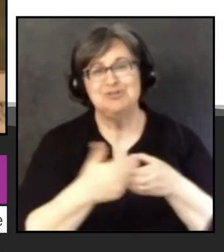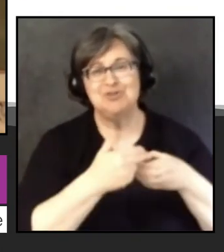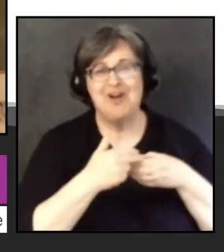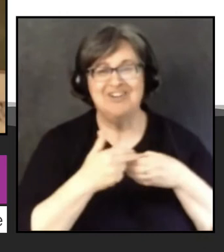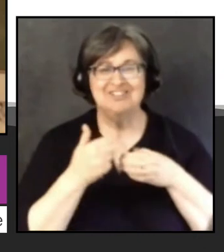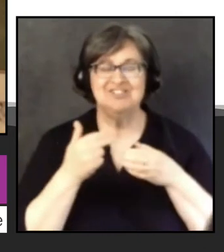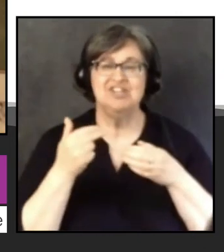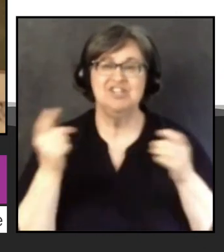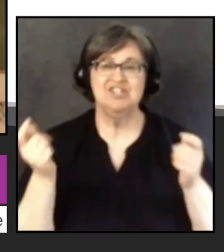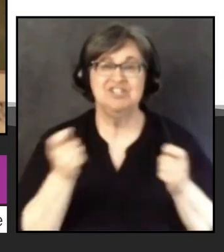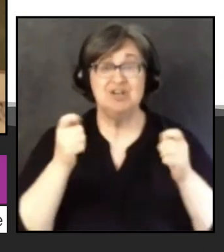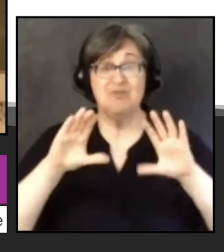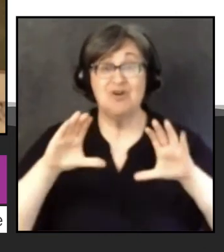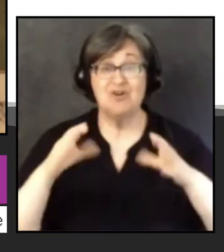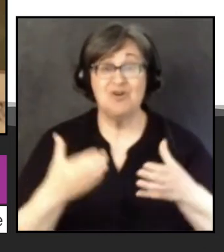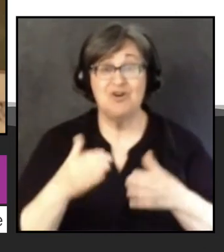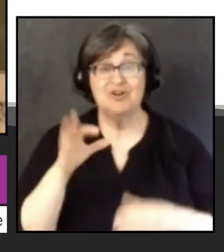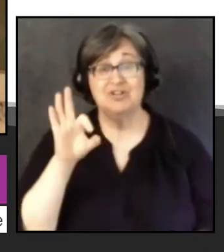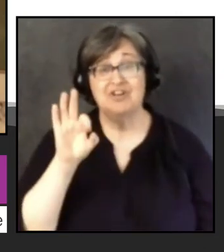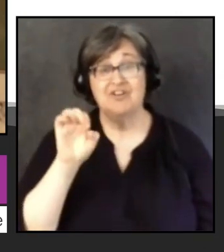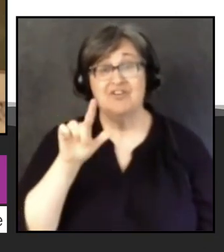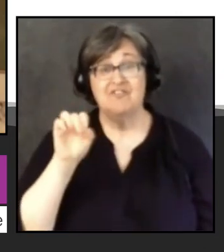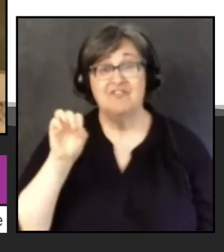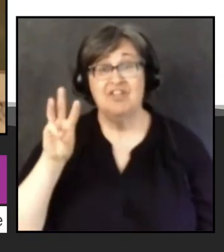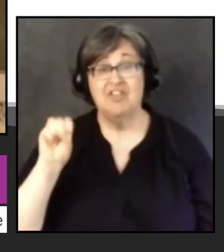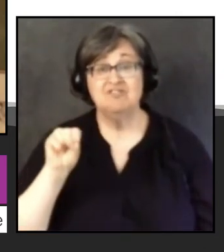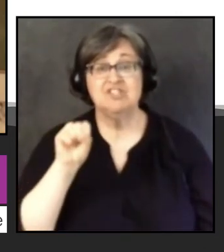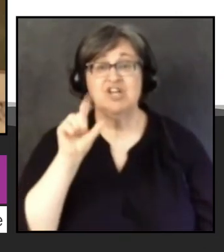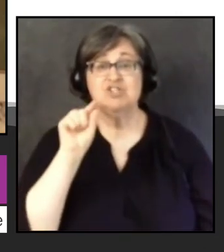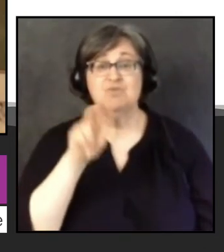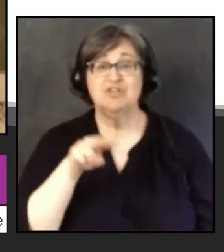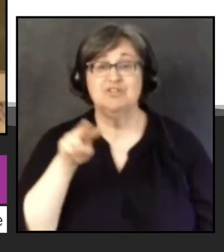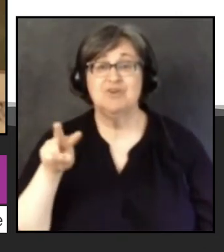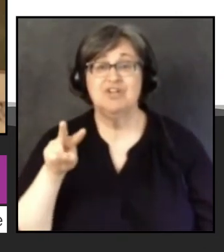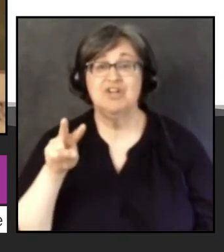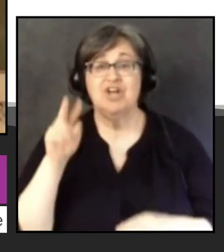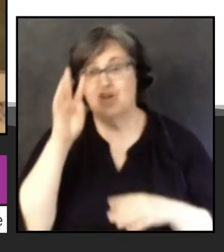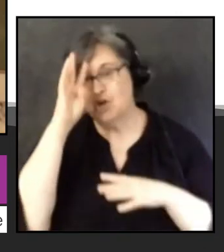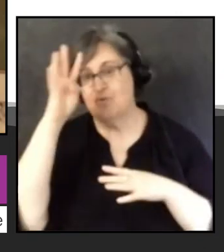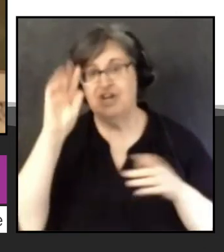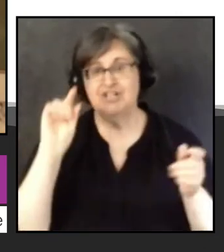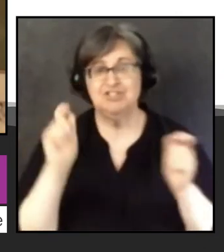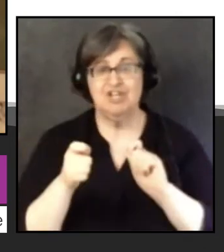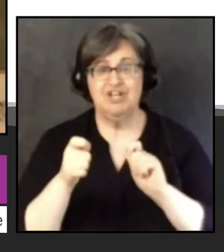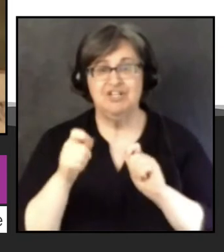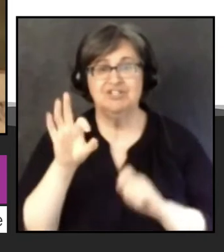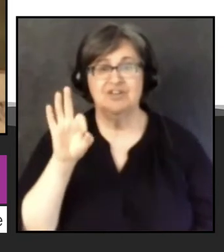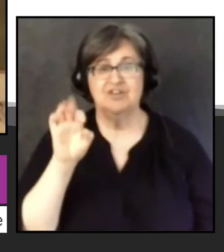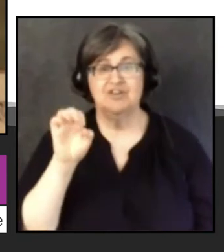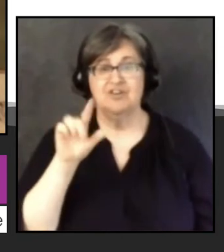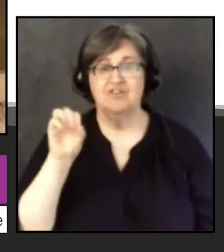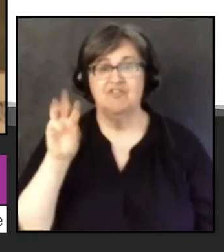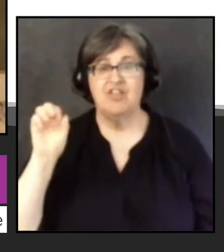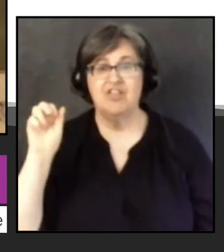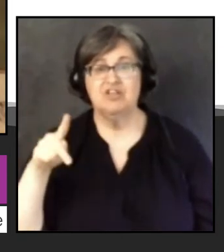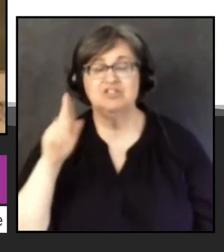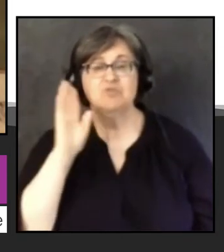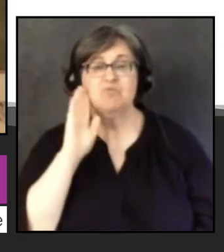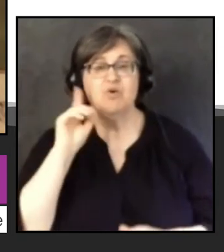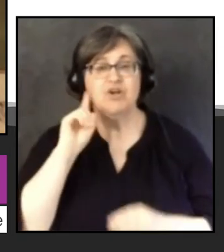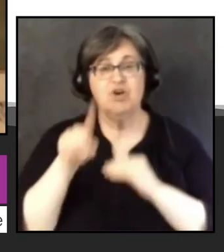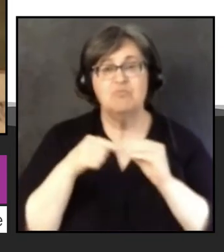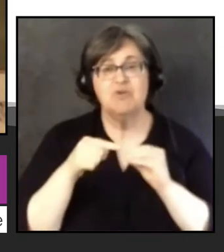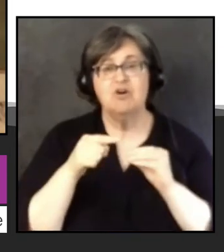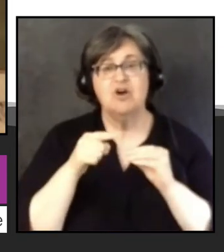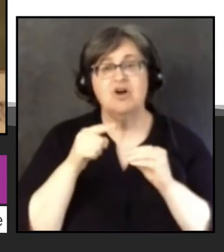this cohort of fellows in the 2022 Create Change Fellowship. So tonight we'll be hearing them reflect on their projects and